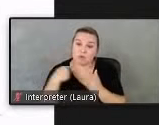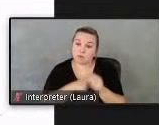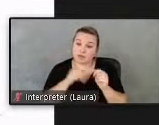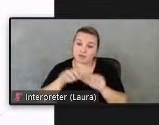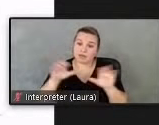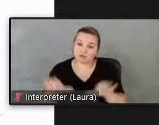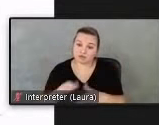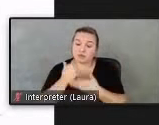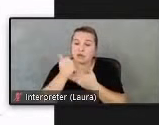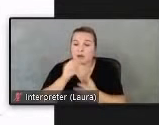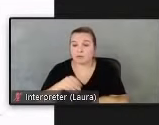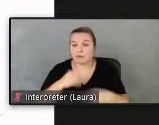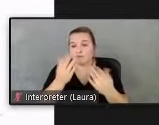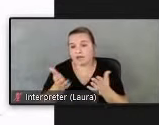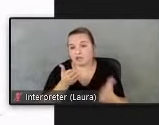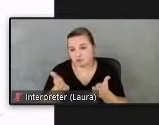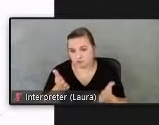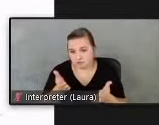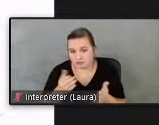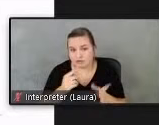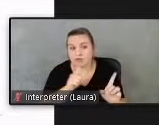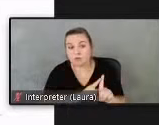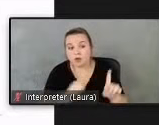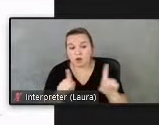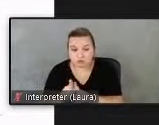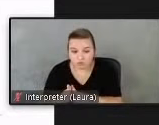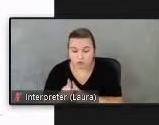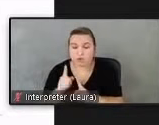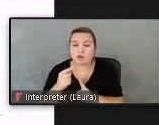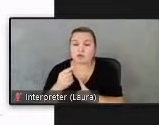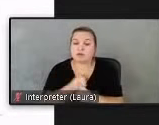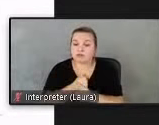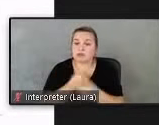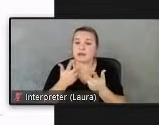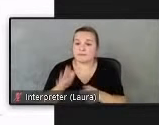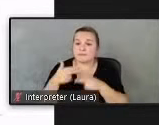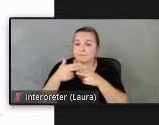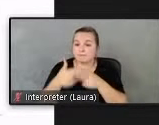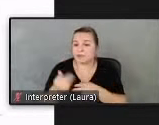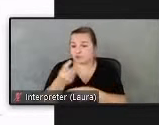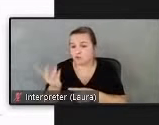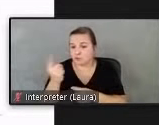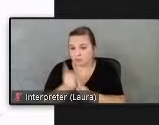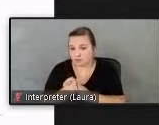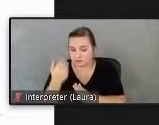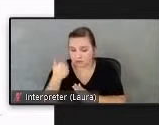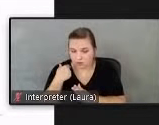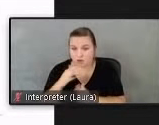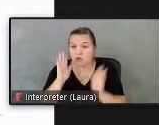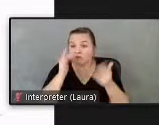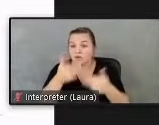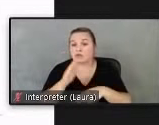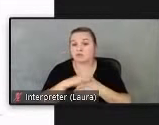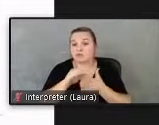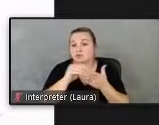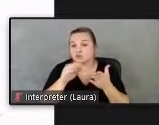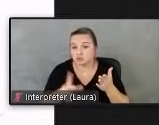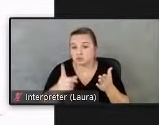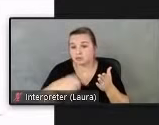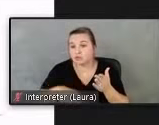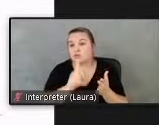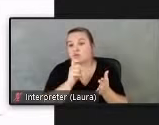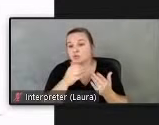what we're doing with this. But then also, as I alluded to just a minute ago, focus on students who may have